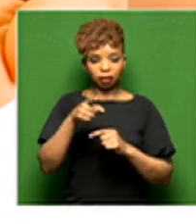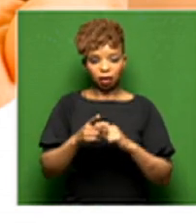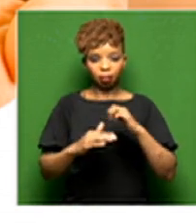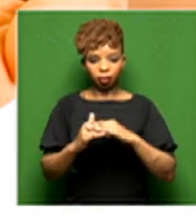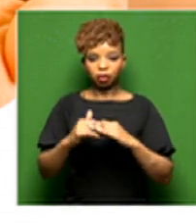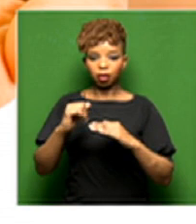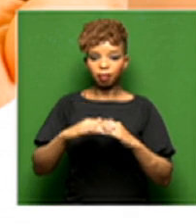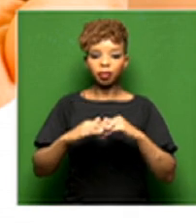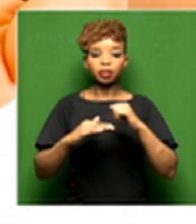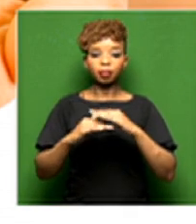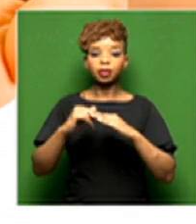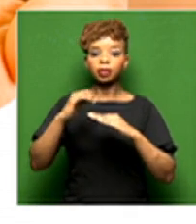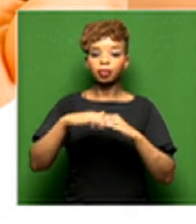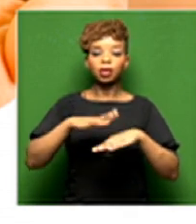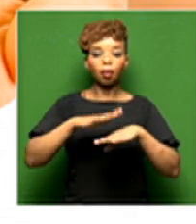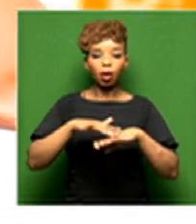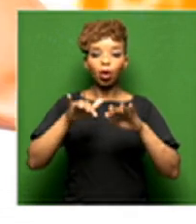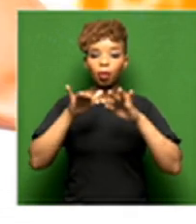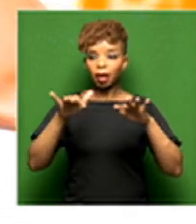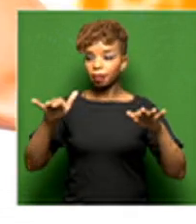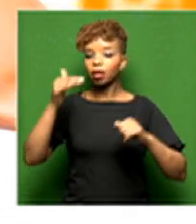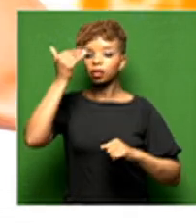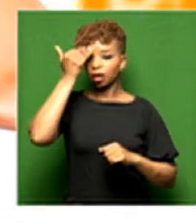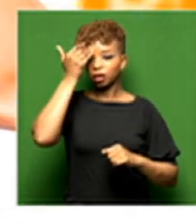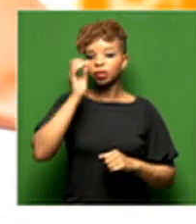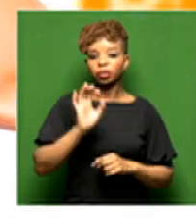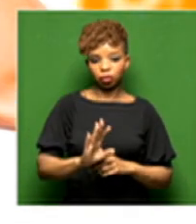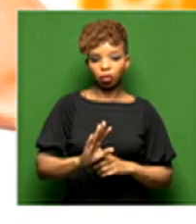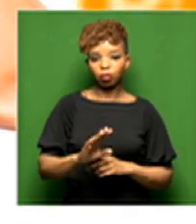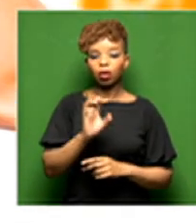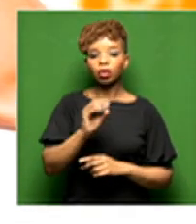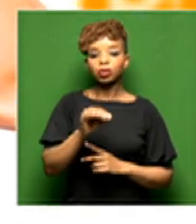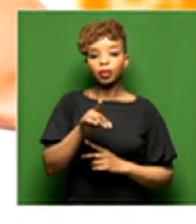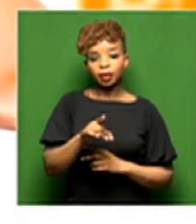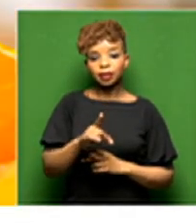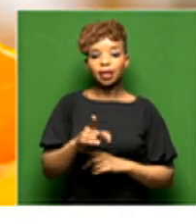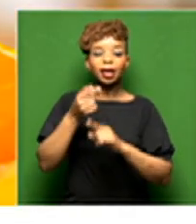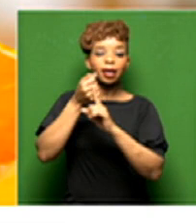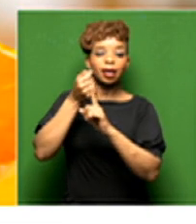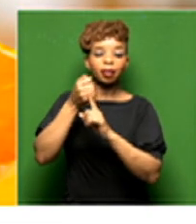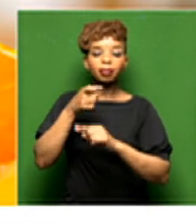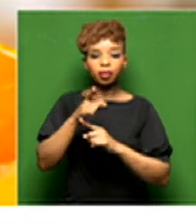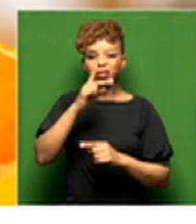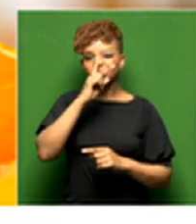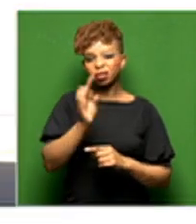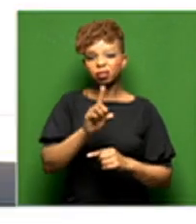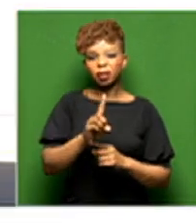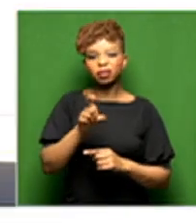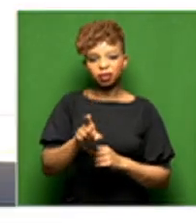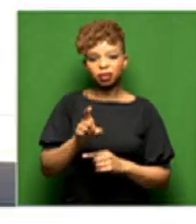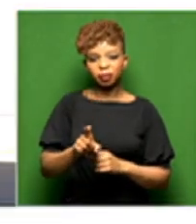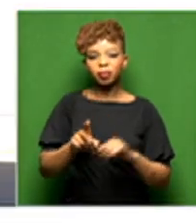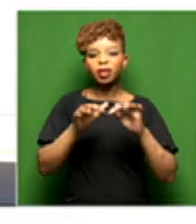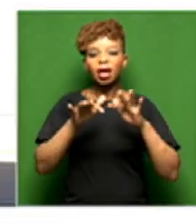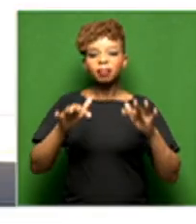can gather more and more momentum. So a pre-winter campaign where we're able to address these basic nutritional deficiencies in people. Yeah. This